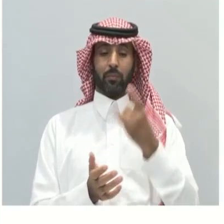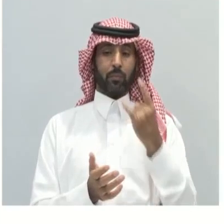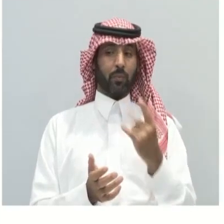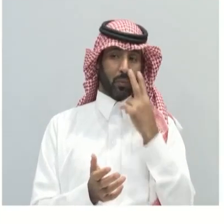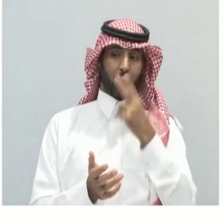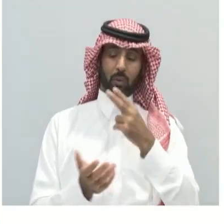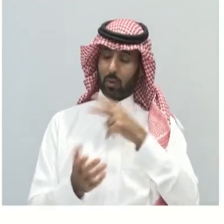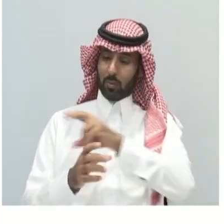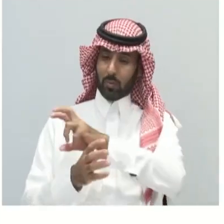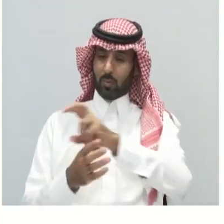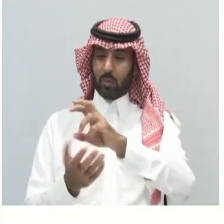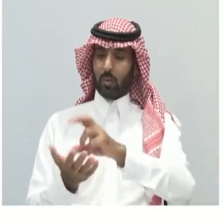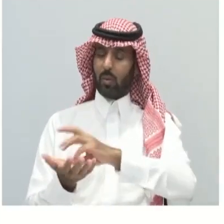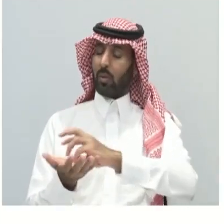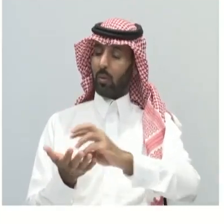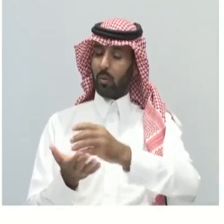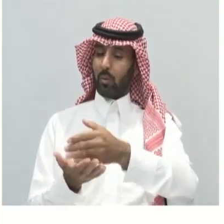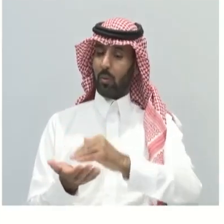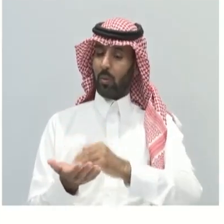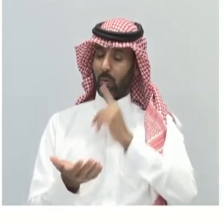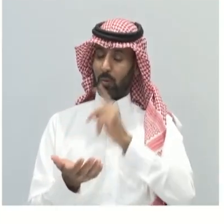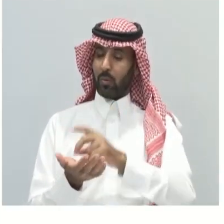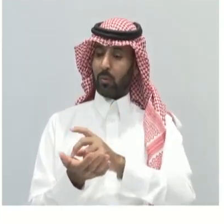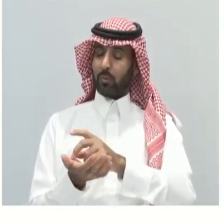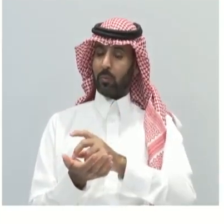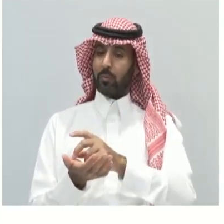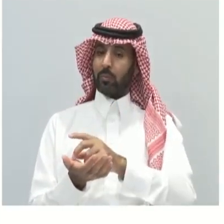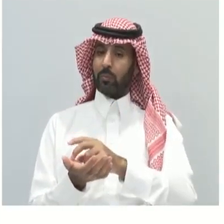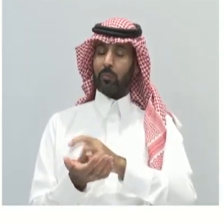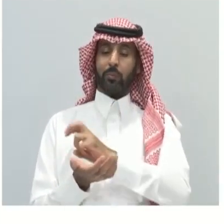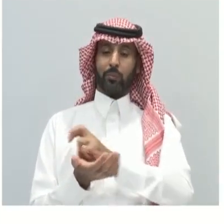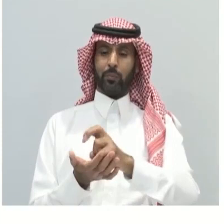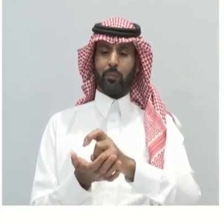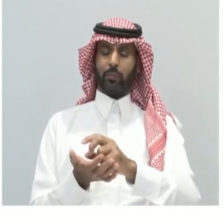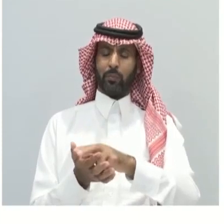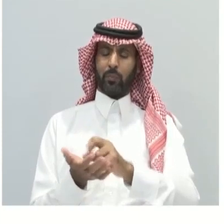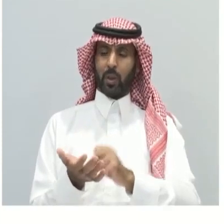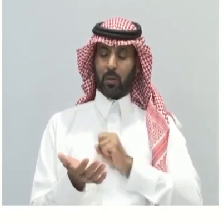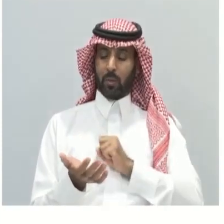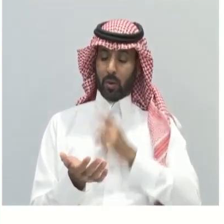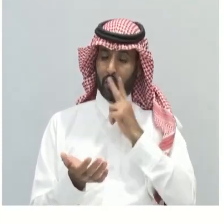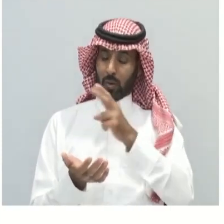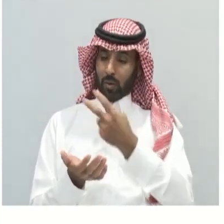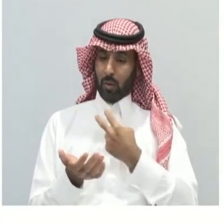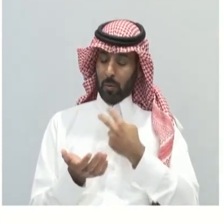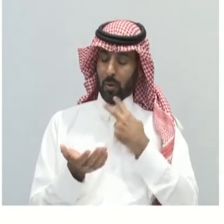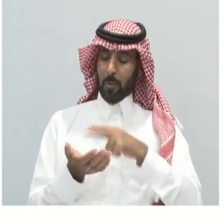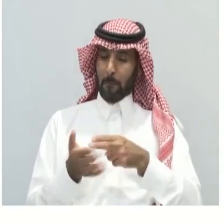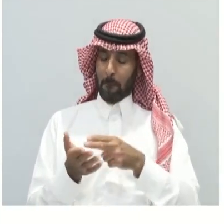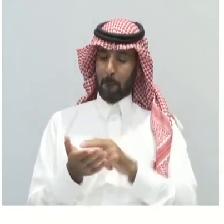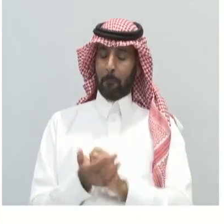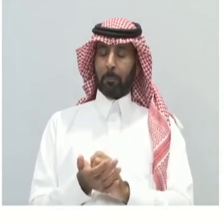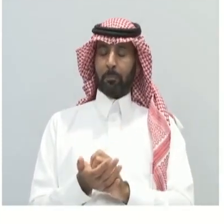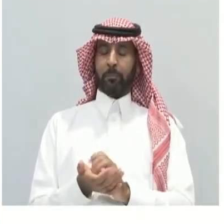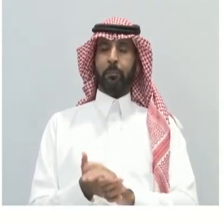the email? Would you show me the email? Okay, so me is the indirect. Do is